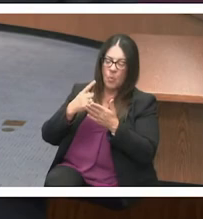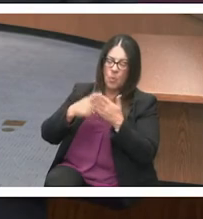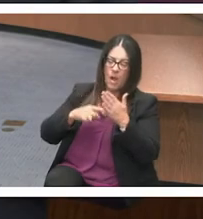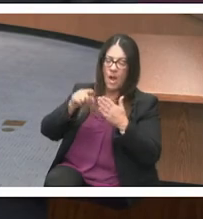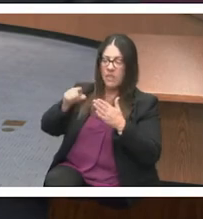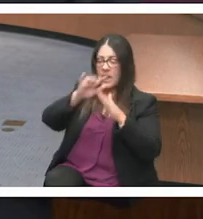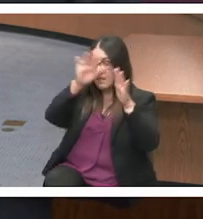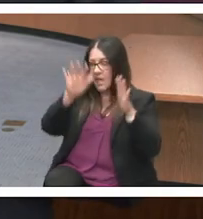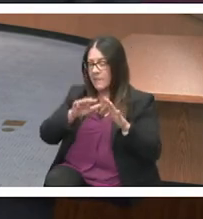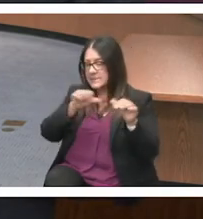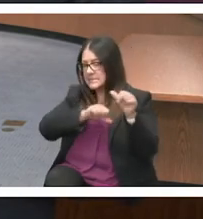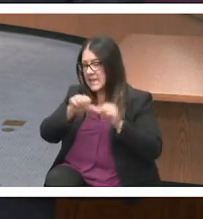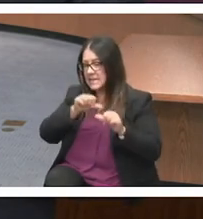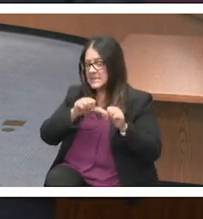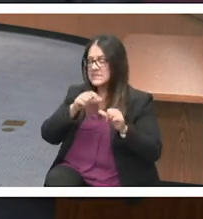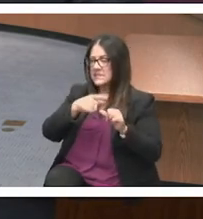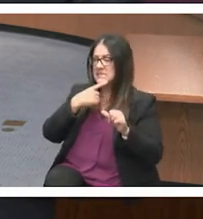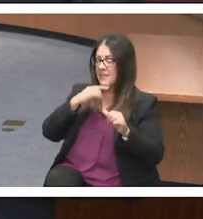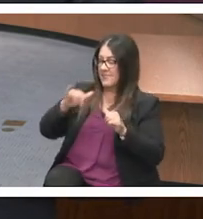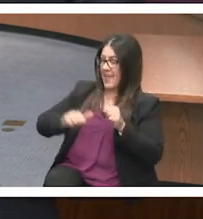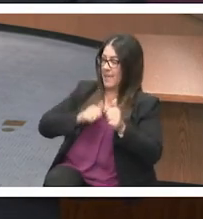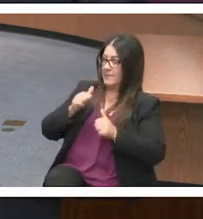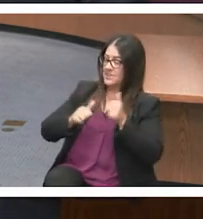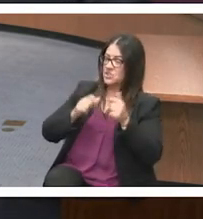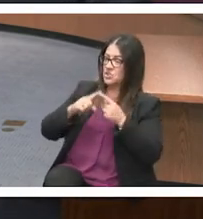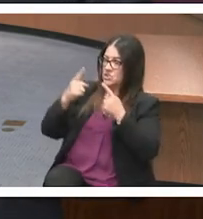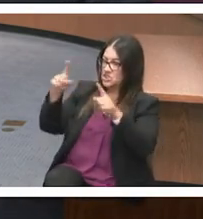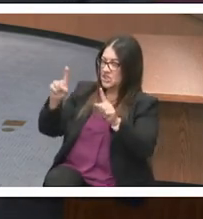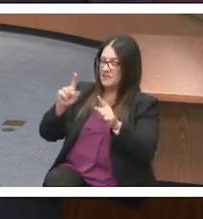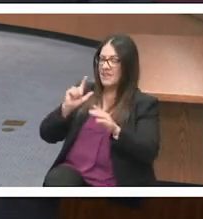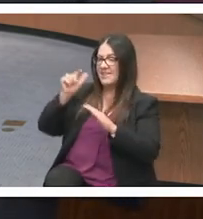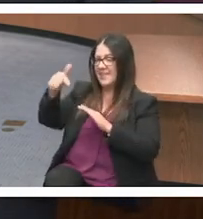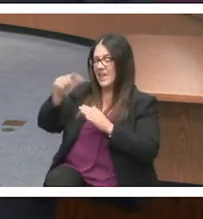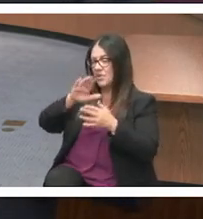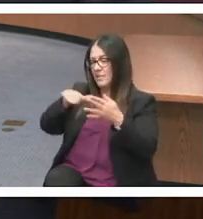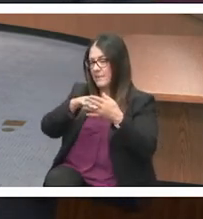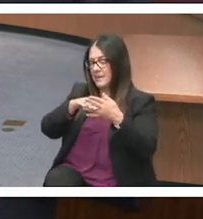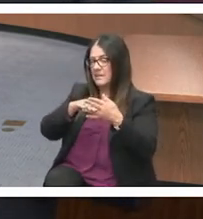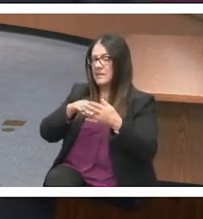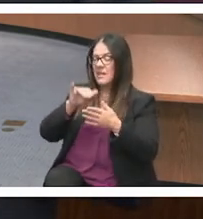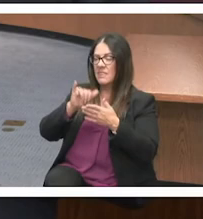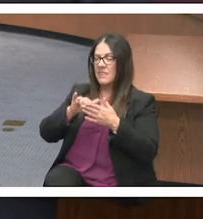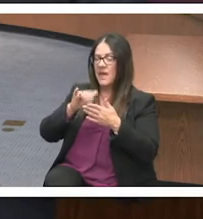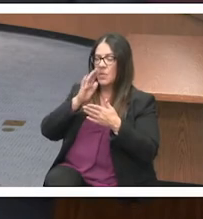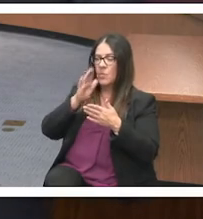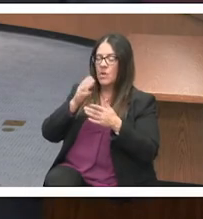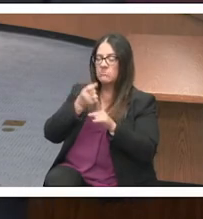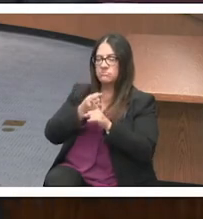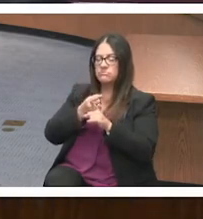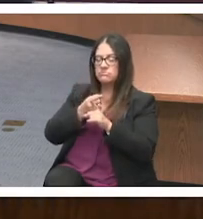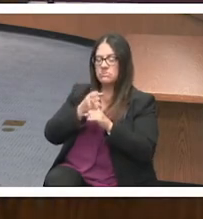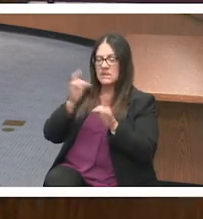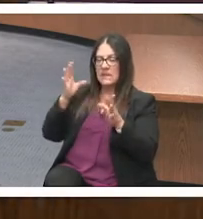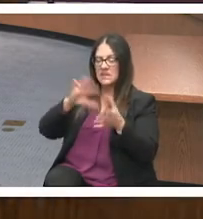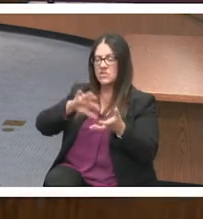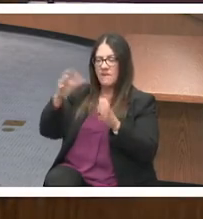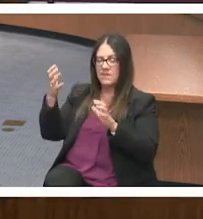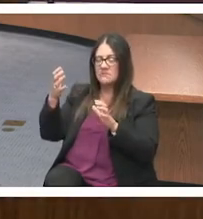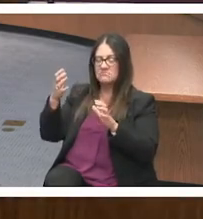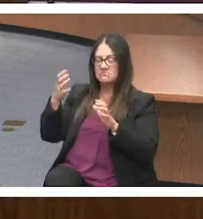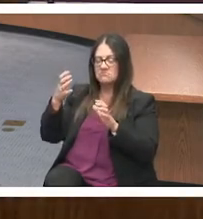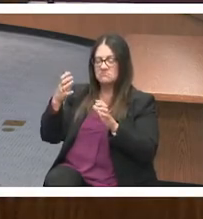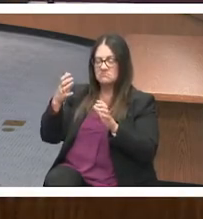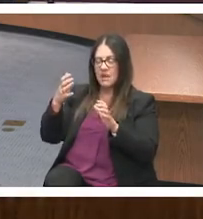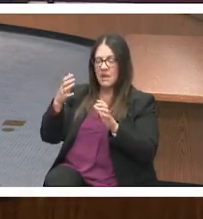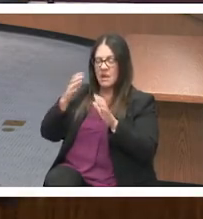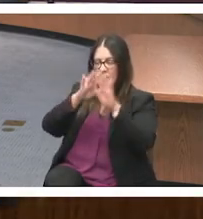of ambition we need to achieve later in the century to actually avert catastrophic climate change. And so the open question is,